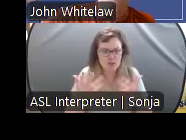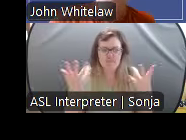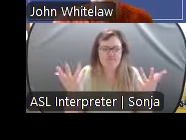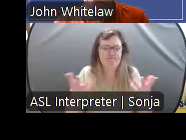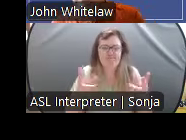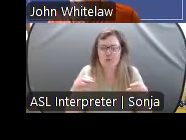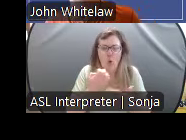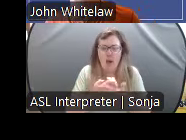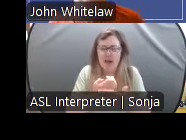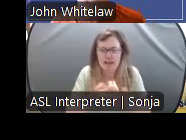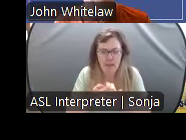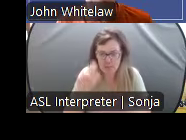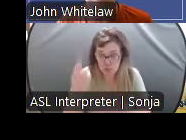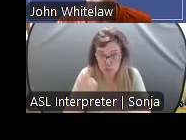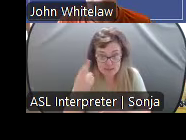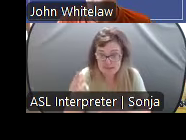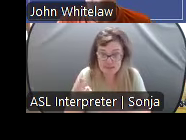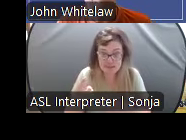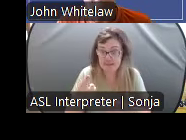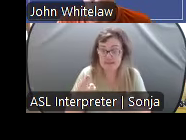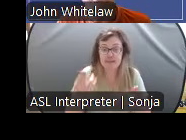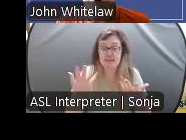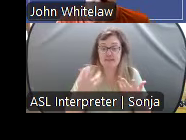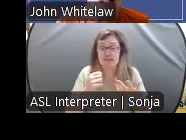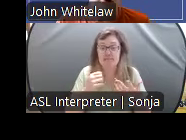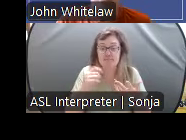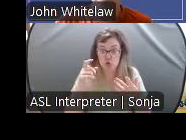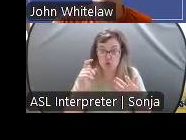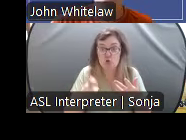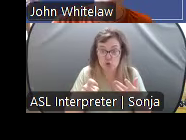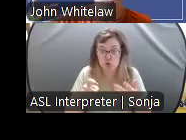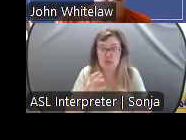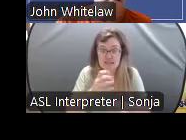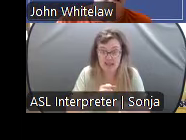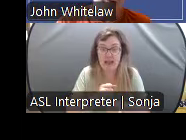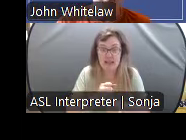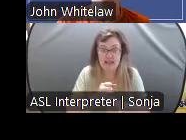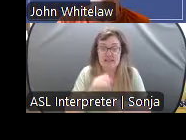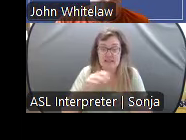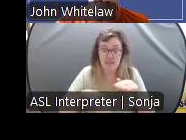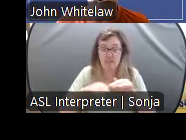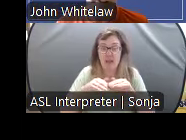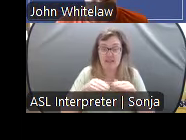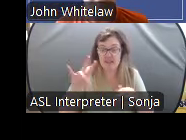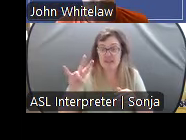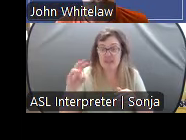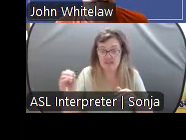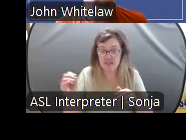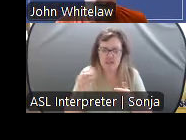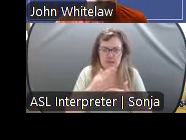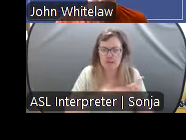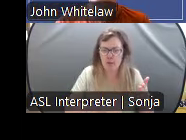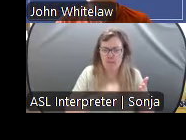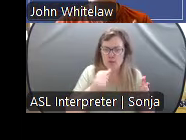economic reason not to take your benefits at age 70. Although, we have heard of clients, people who don't take it because they don't